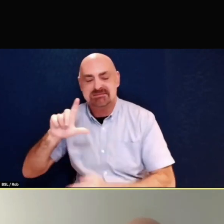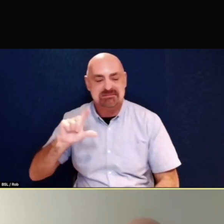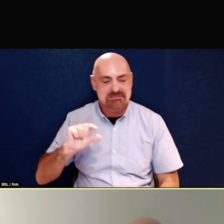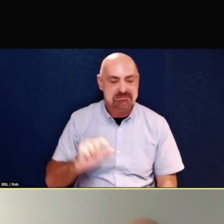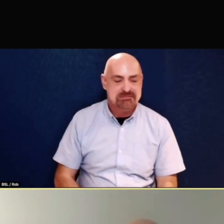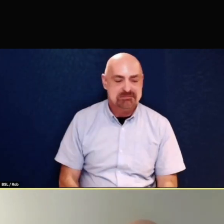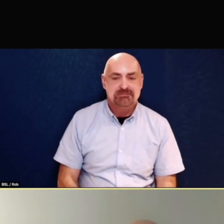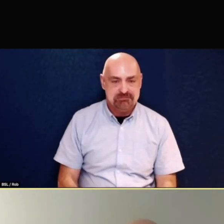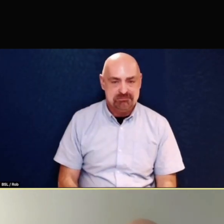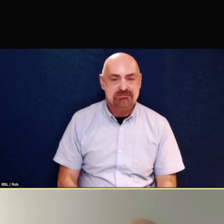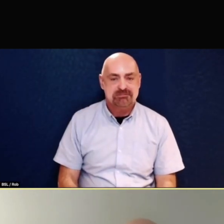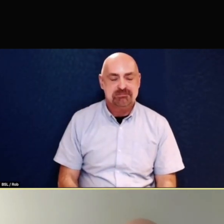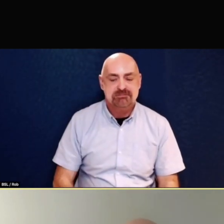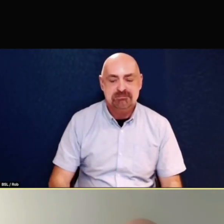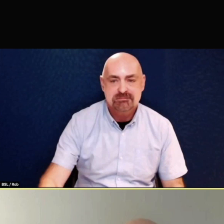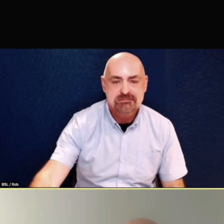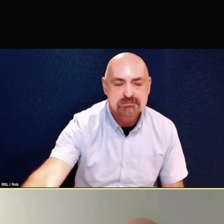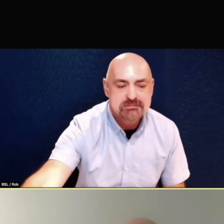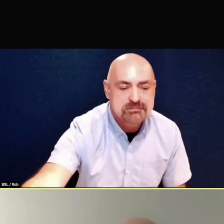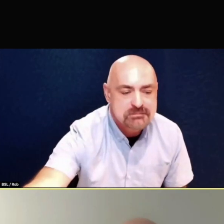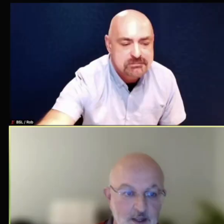If we can move on to the next slide, please.